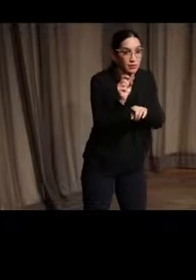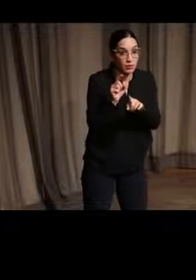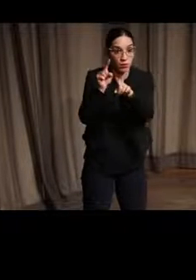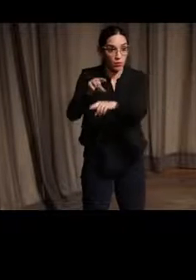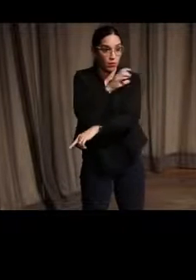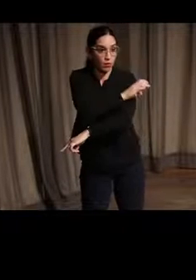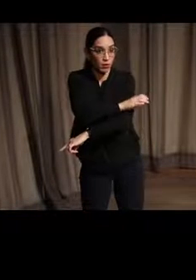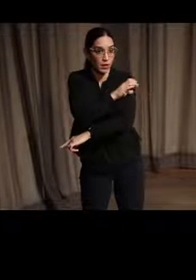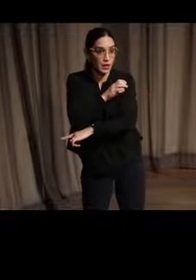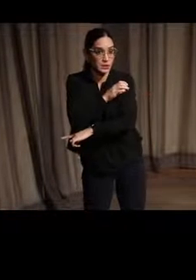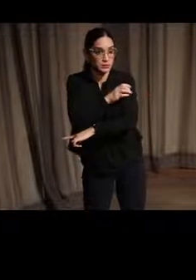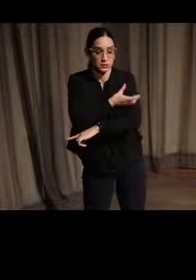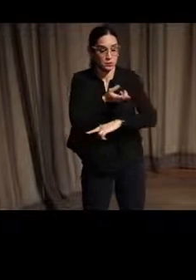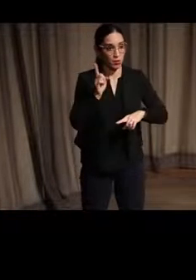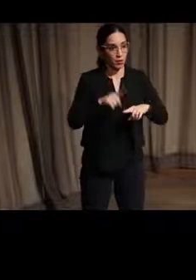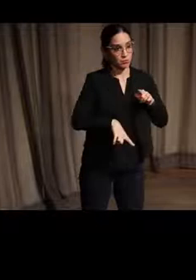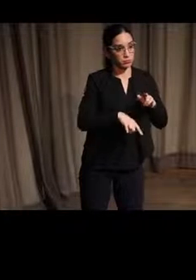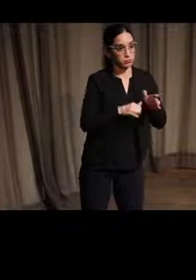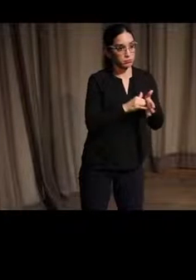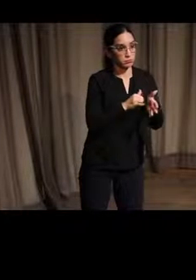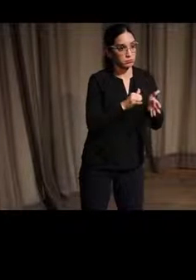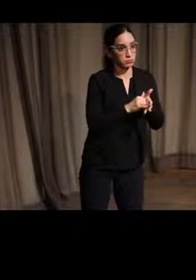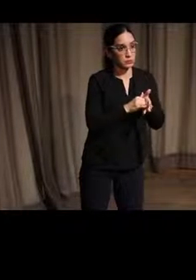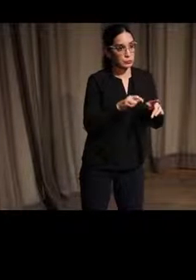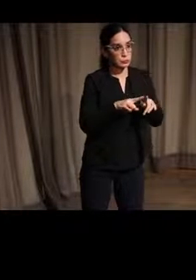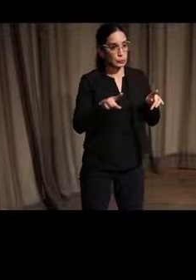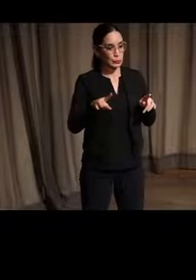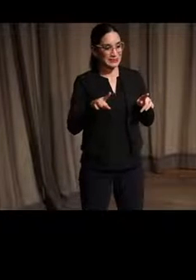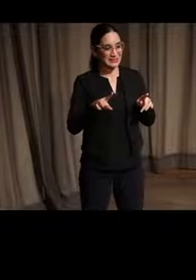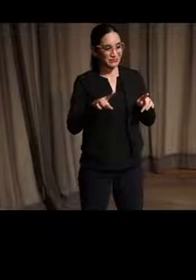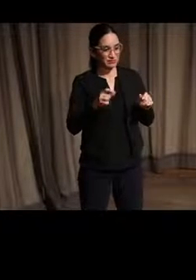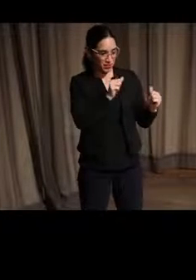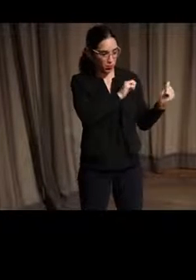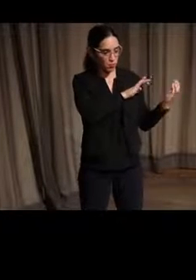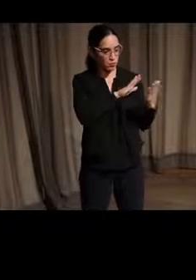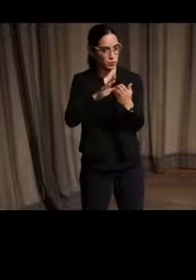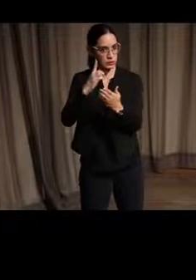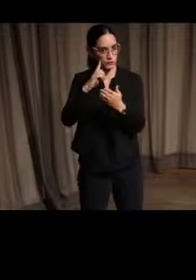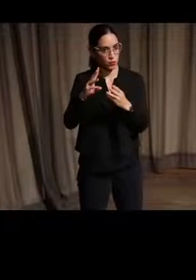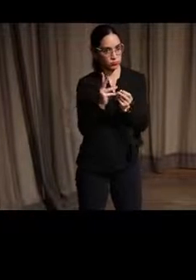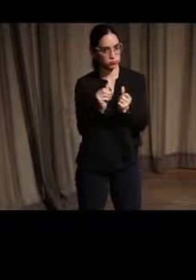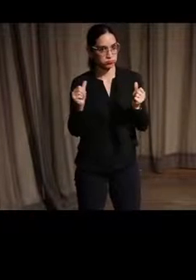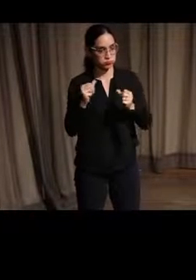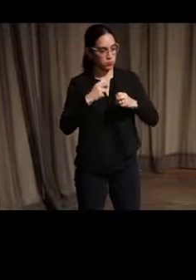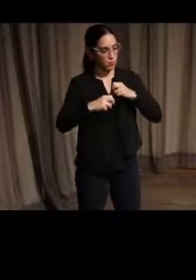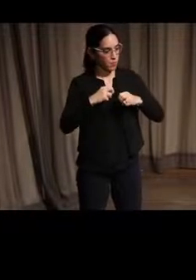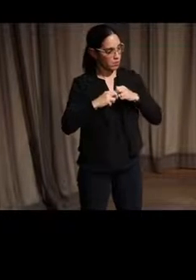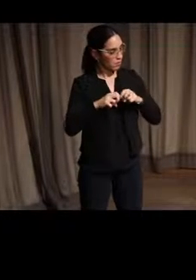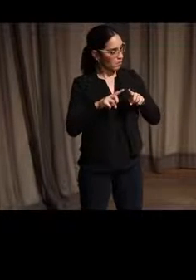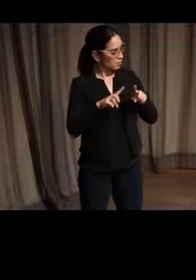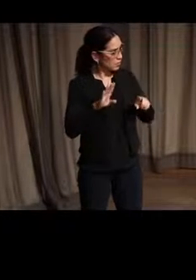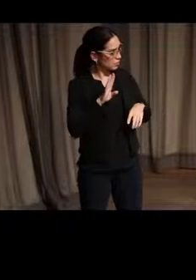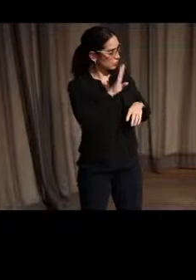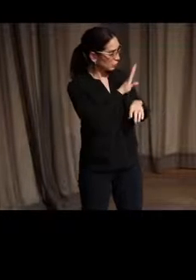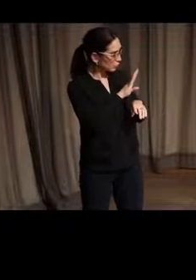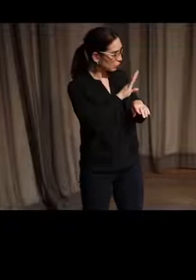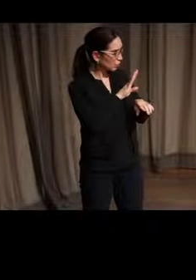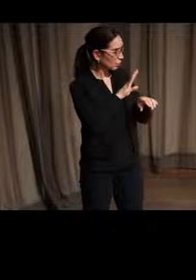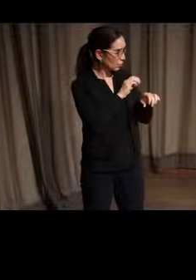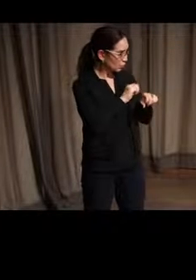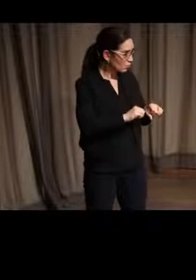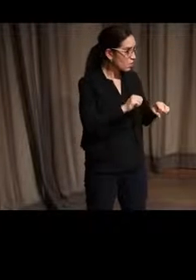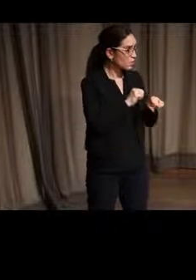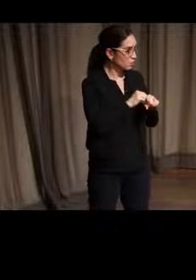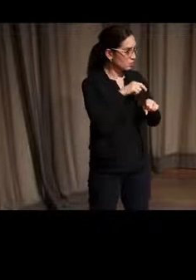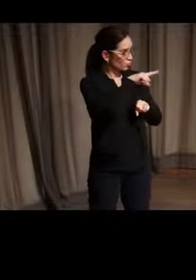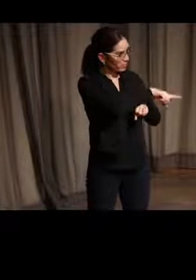picket outside, right? It's a very, very different way of handling the issue. So I know that you created a work that we were actually able to